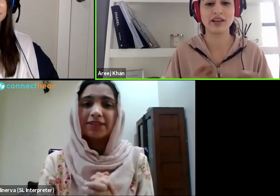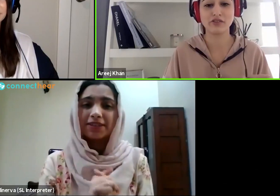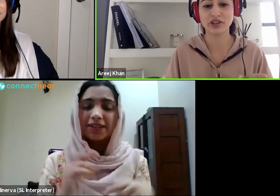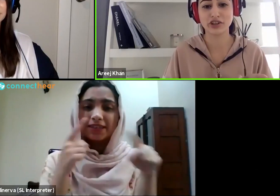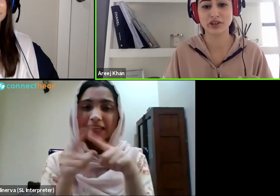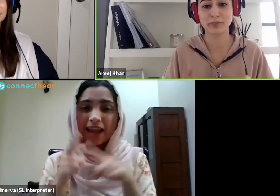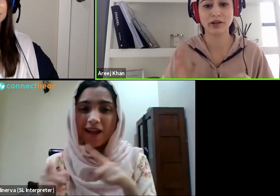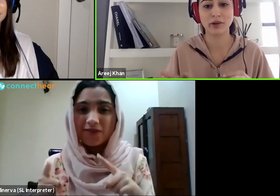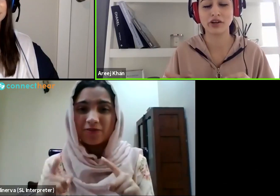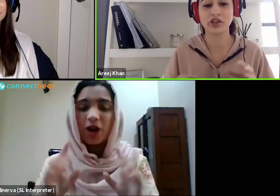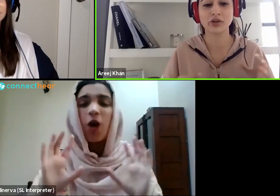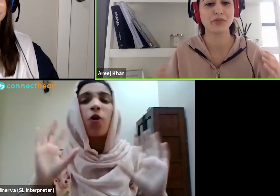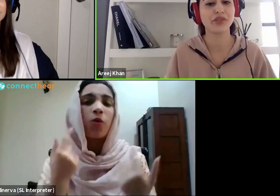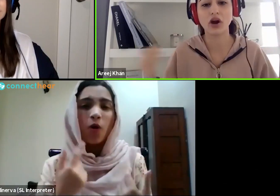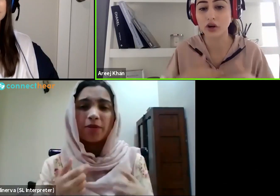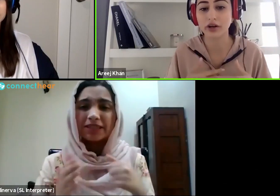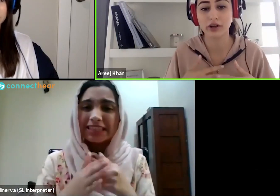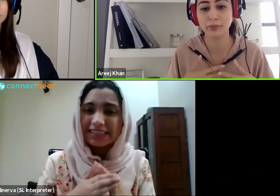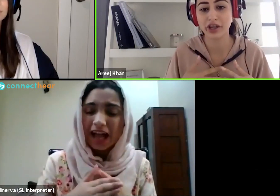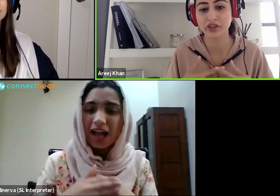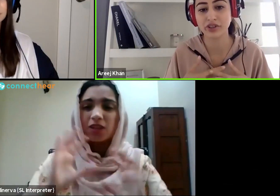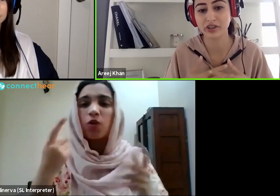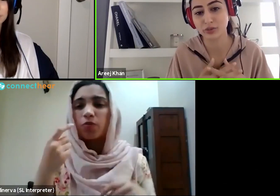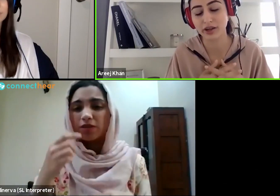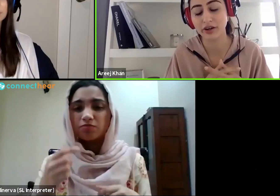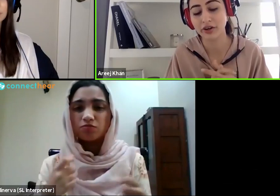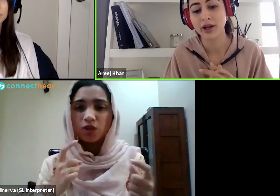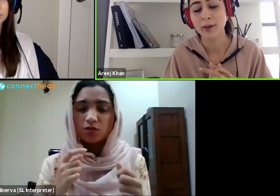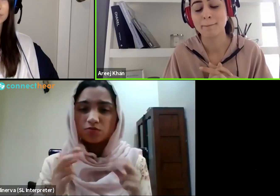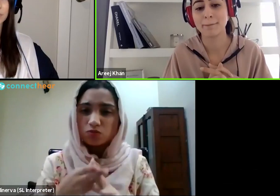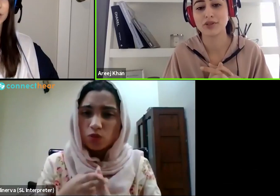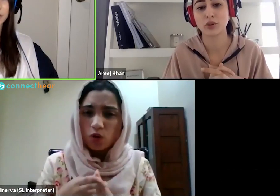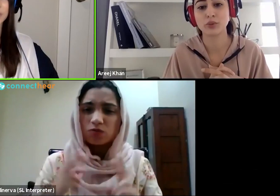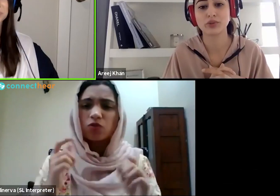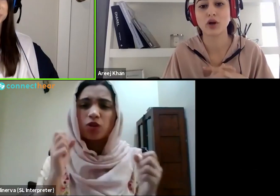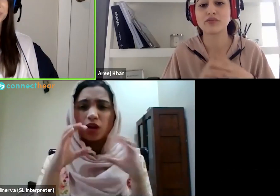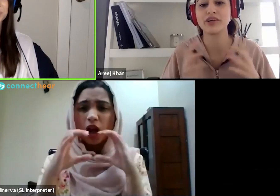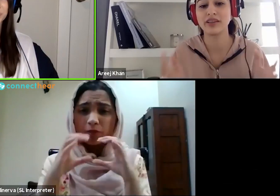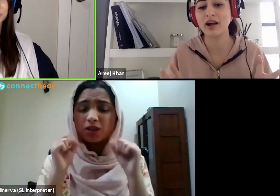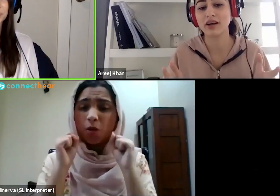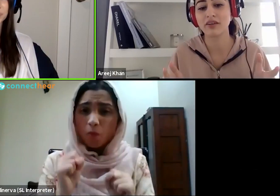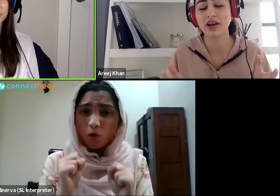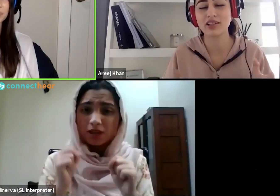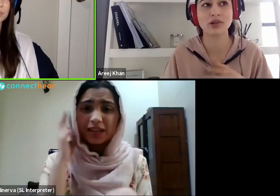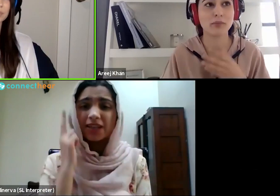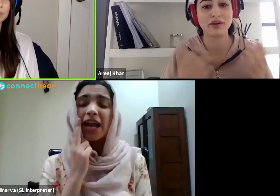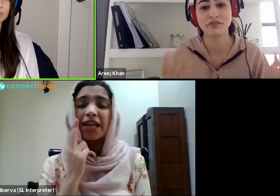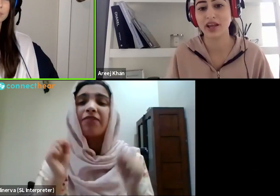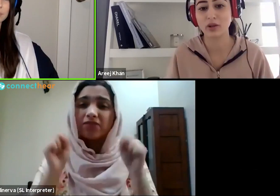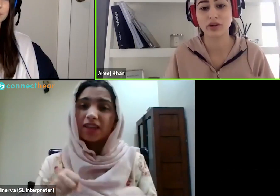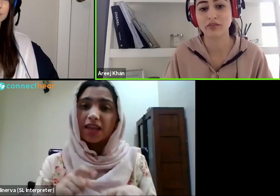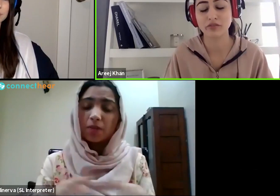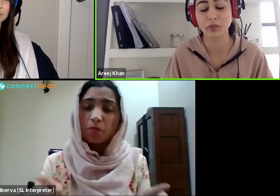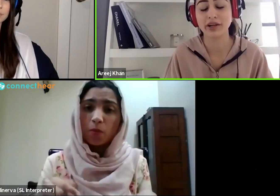honesty, any relationship, any marriage, there are communication issues there. So hopefully that advice will like